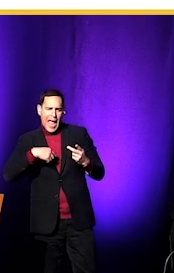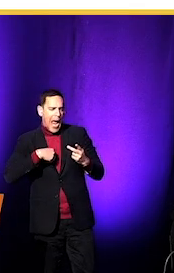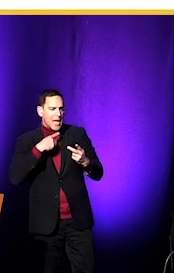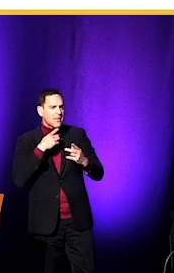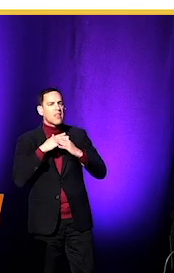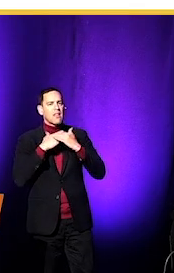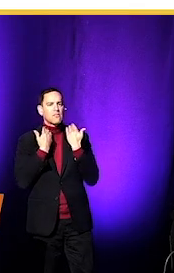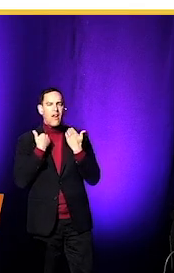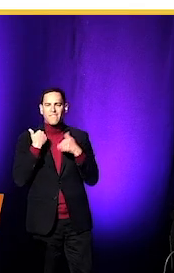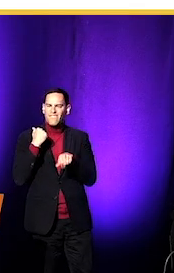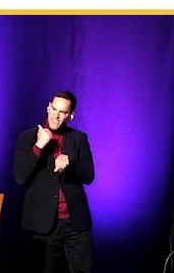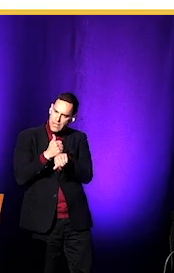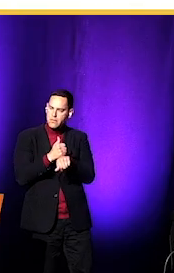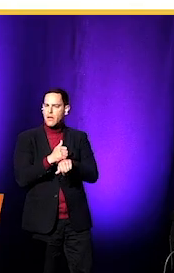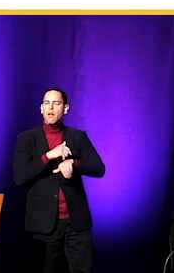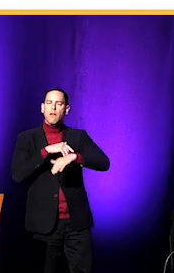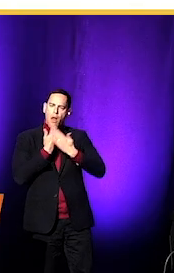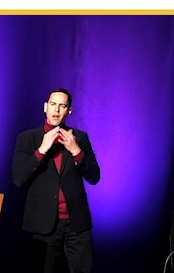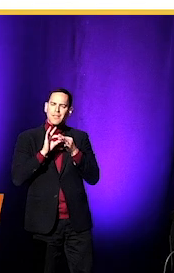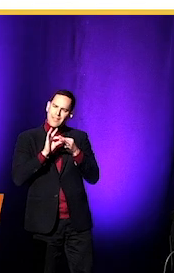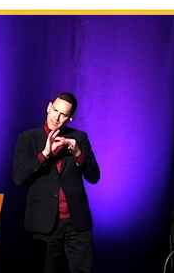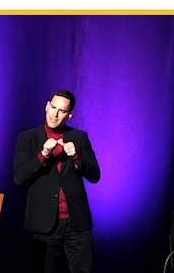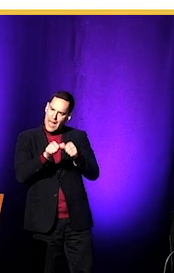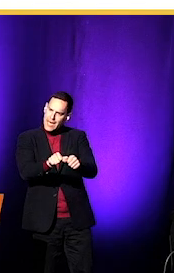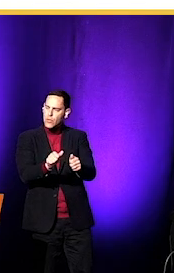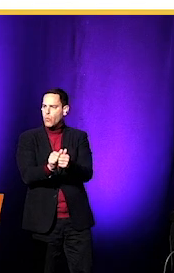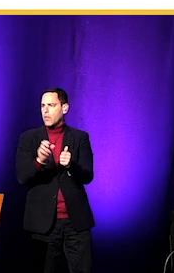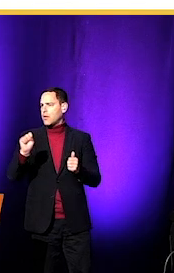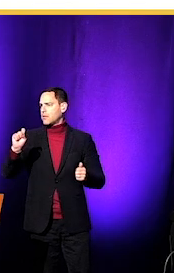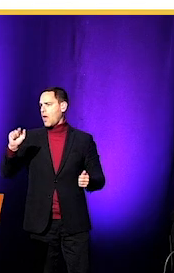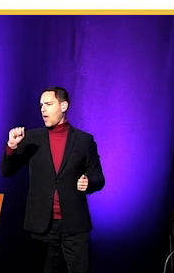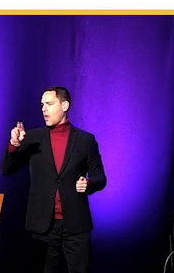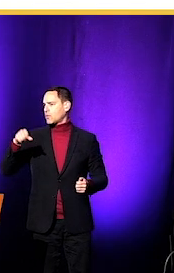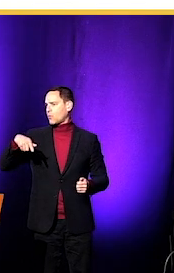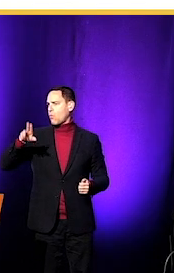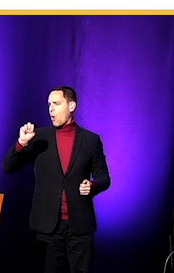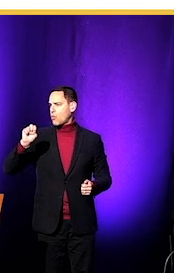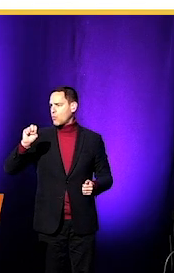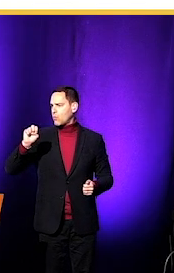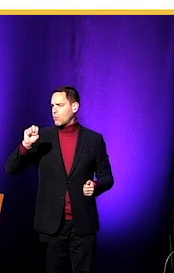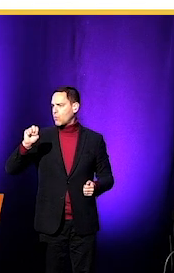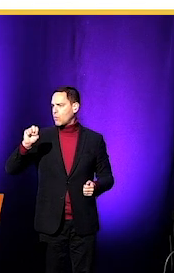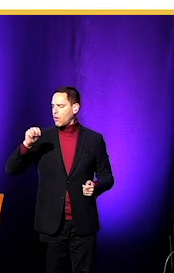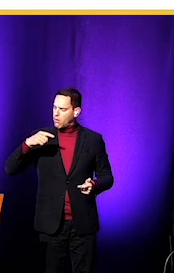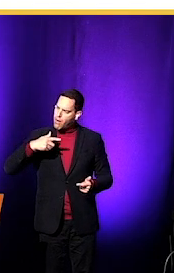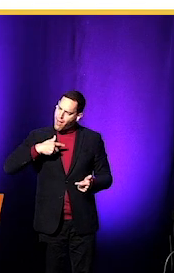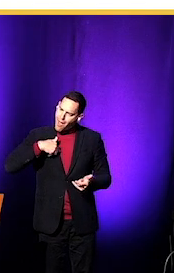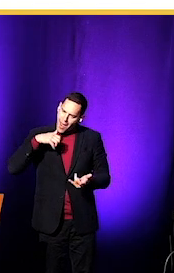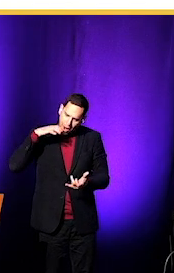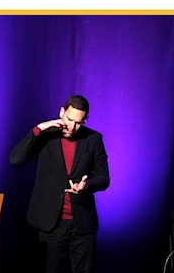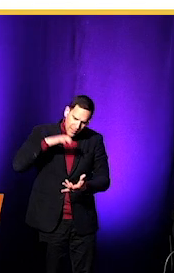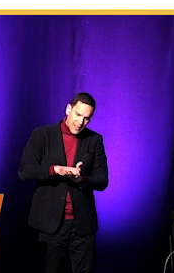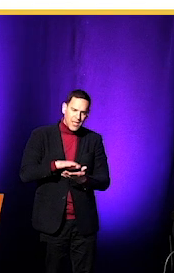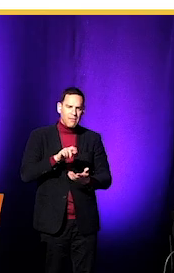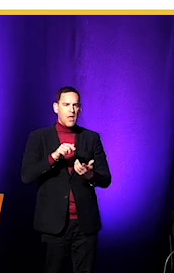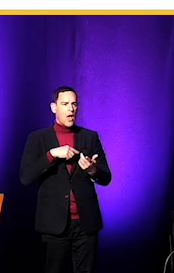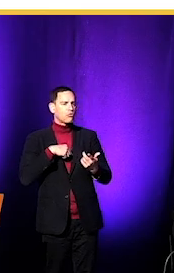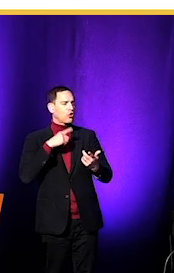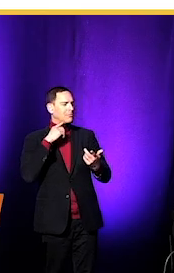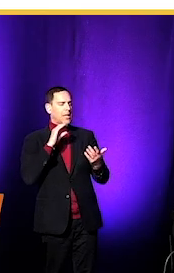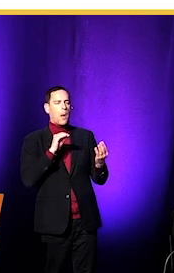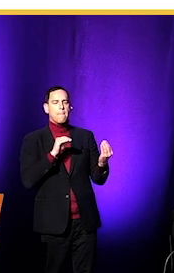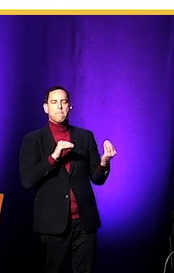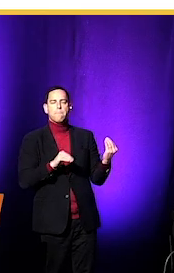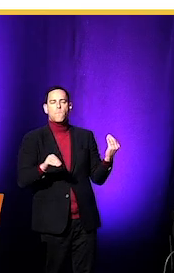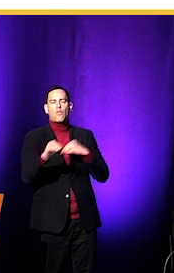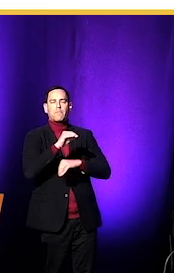nor sustain the status quo. Thus, their endpoints are understood, or should be understood, as moving